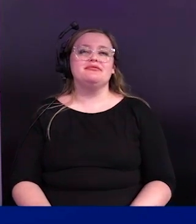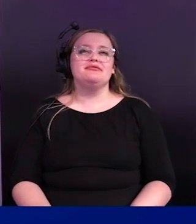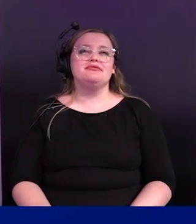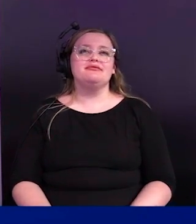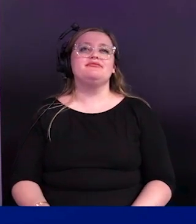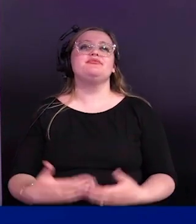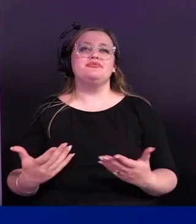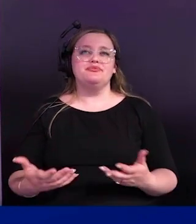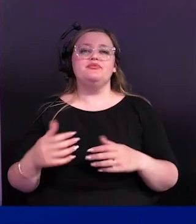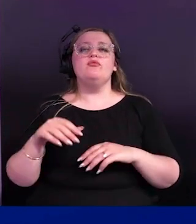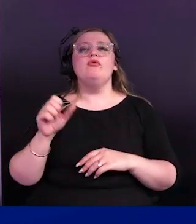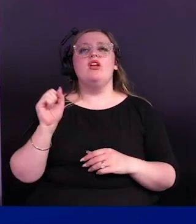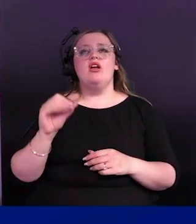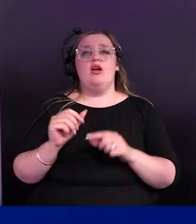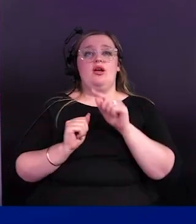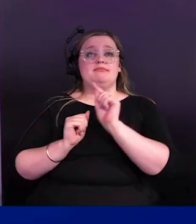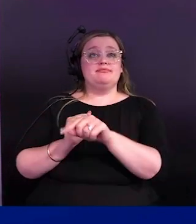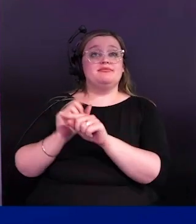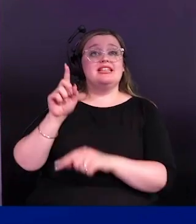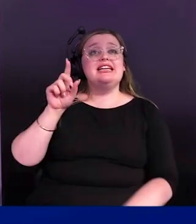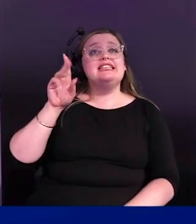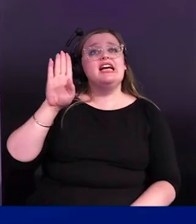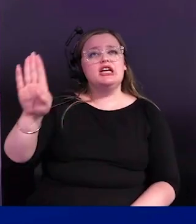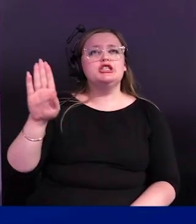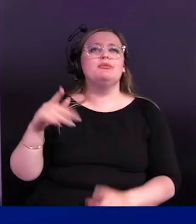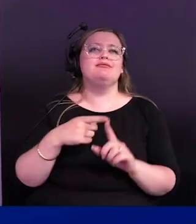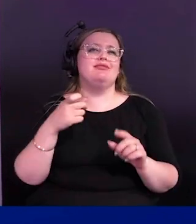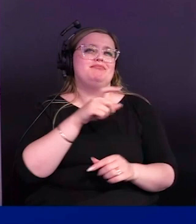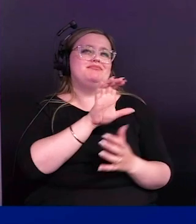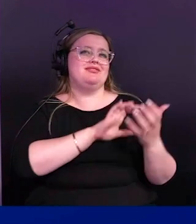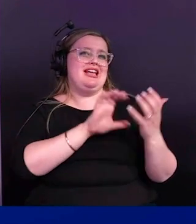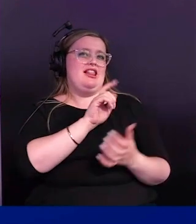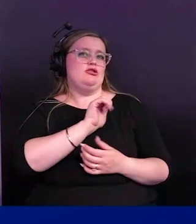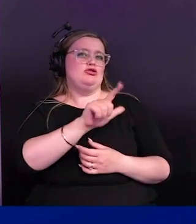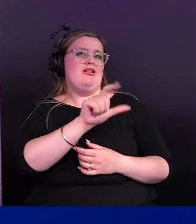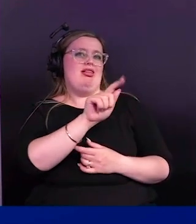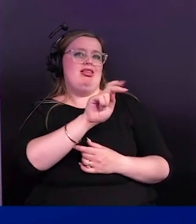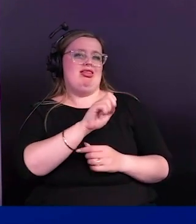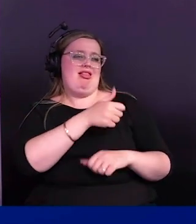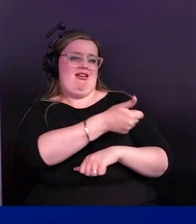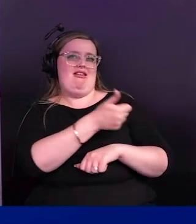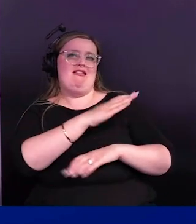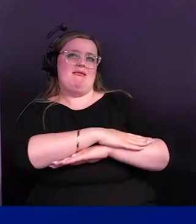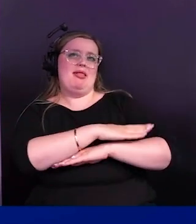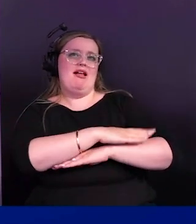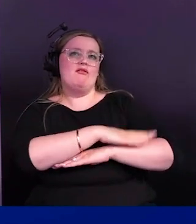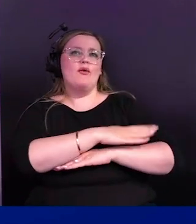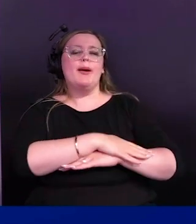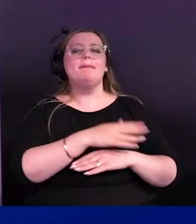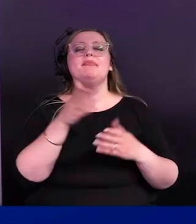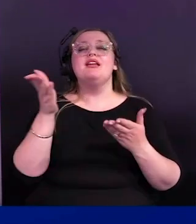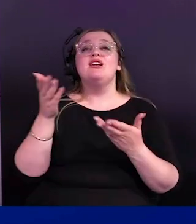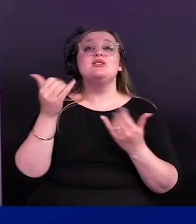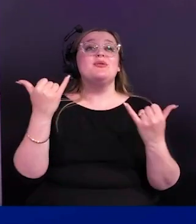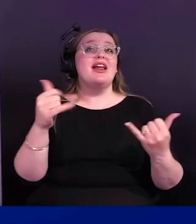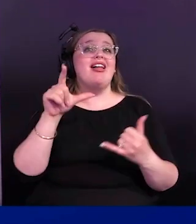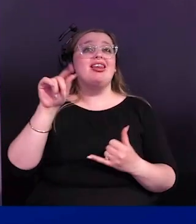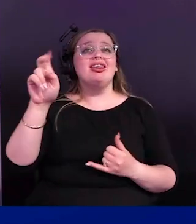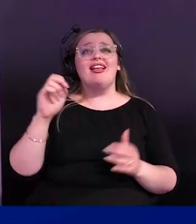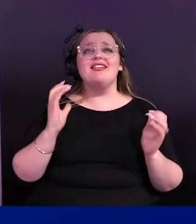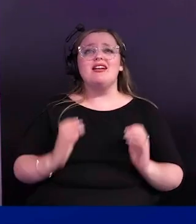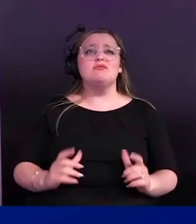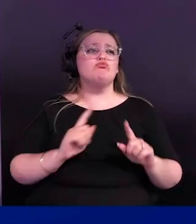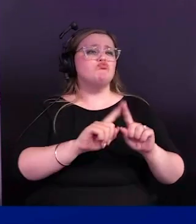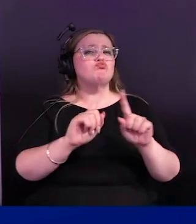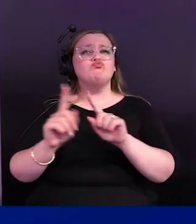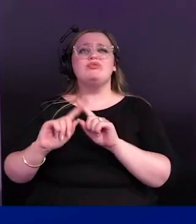Okay. So dashboards builds upon the CloudTrail Lake platform. And so now Lake customers of all sizes can not